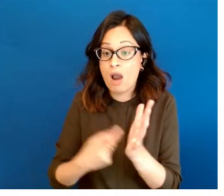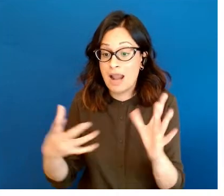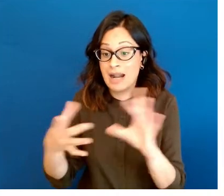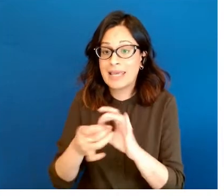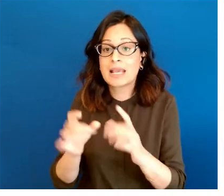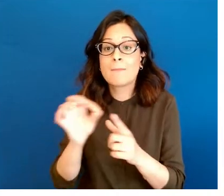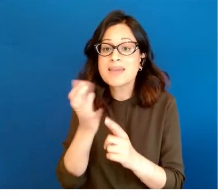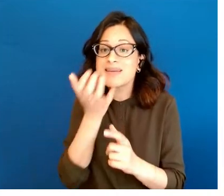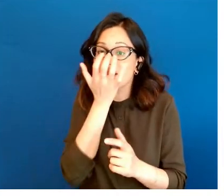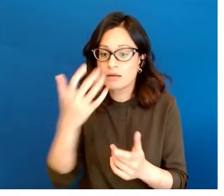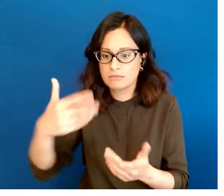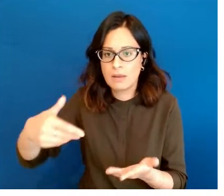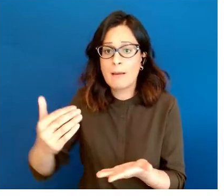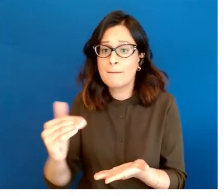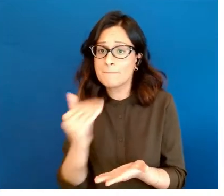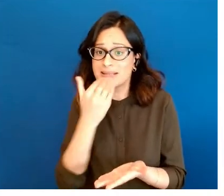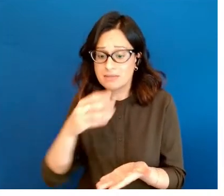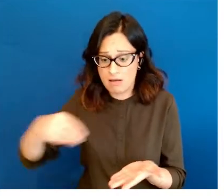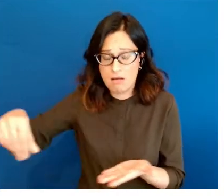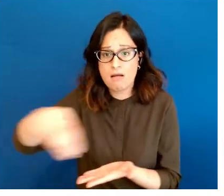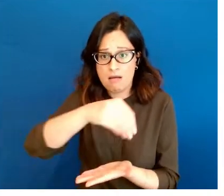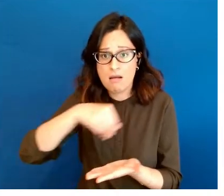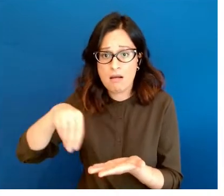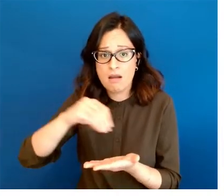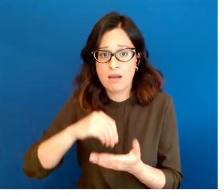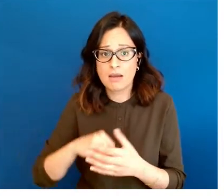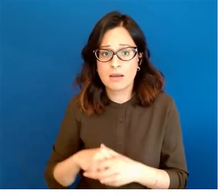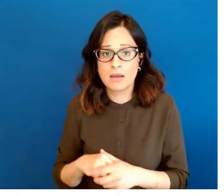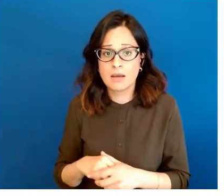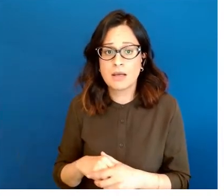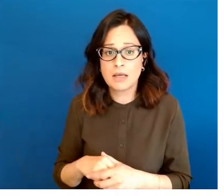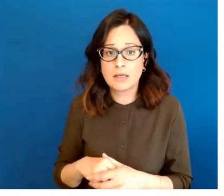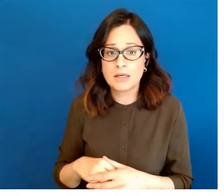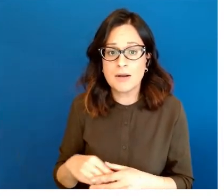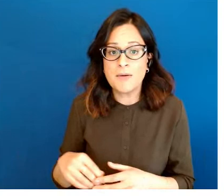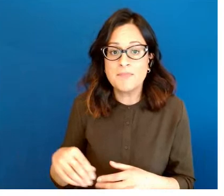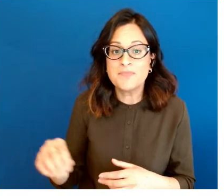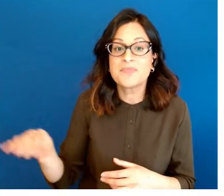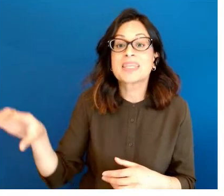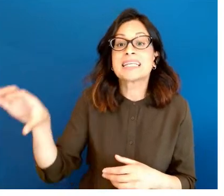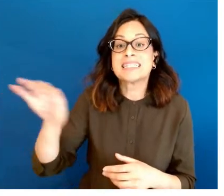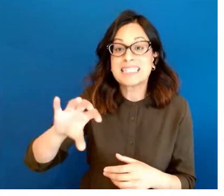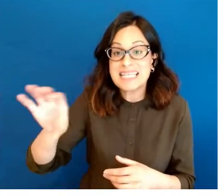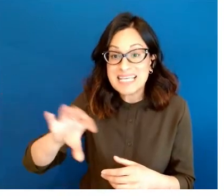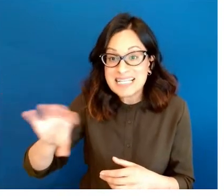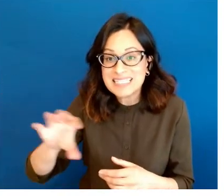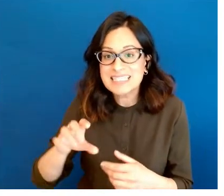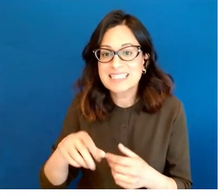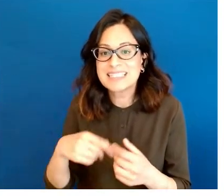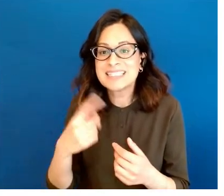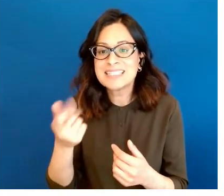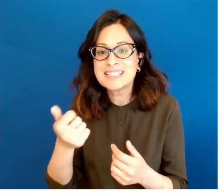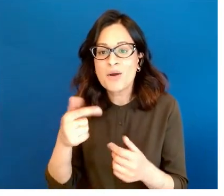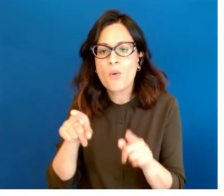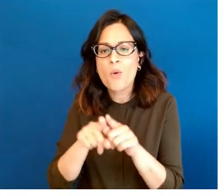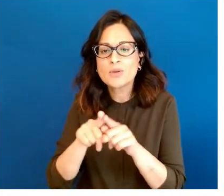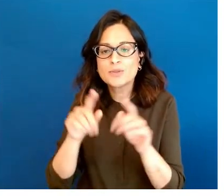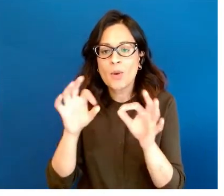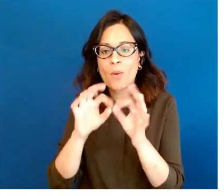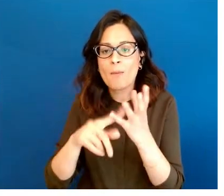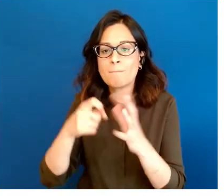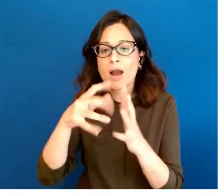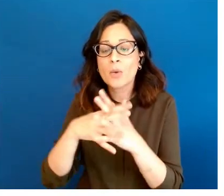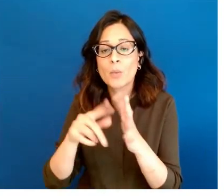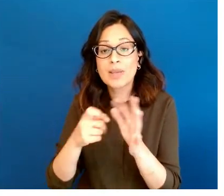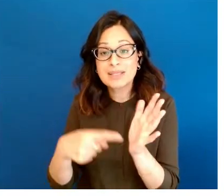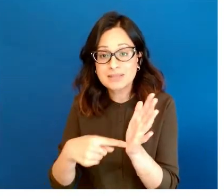pizza, gram flour, which is from chickpeas, buckwheat and soya, which can be hidden ingredients. Those type of hidden ingredients are